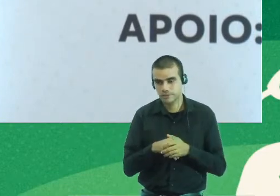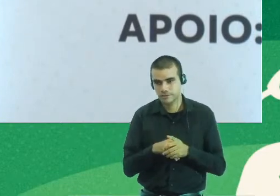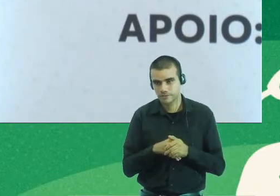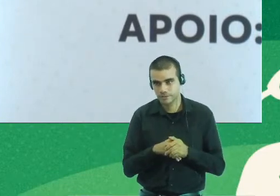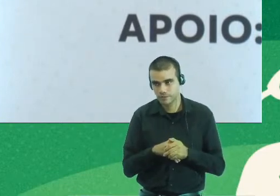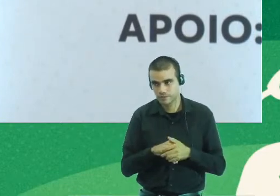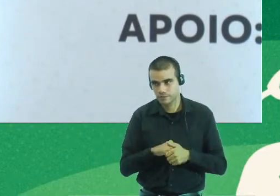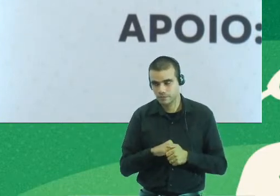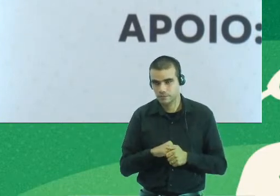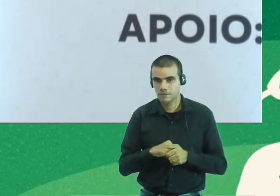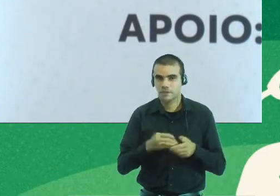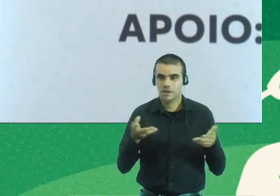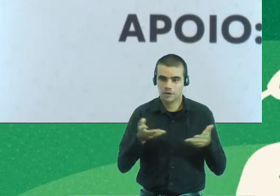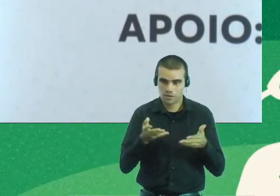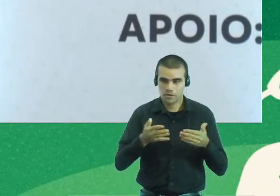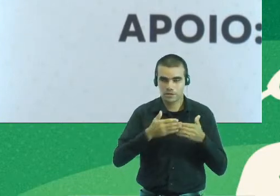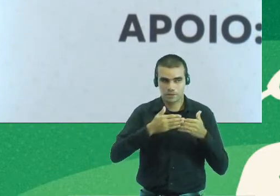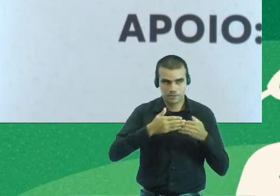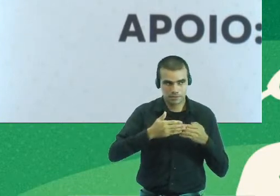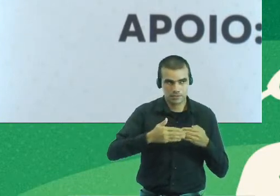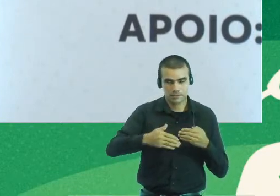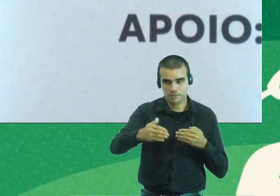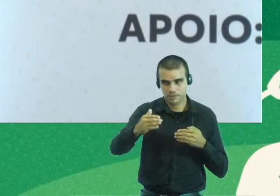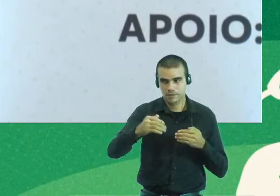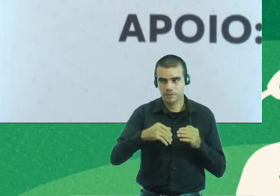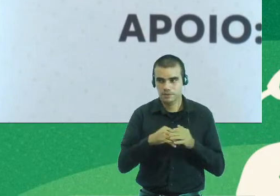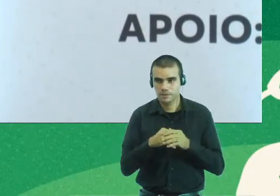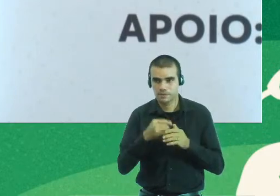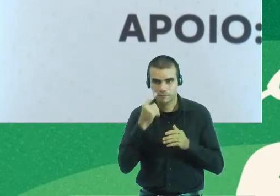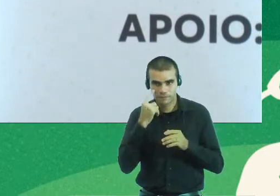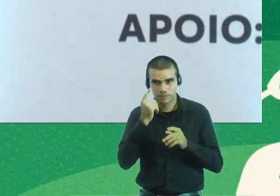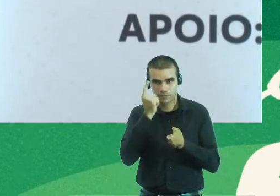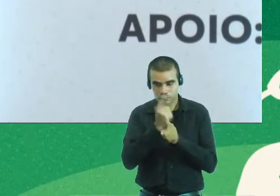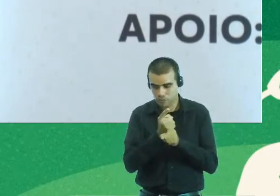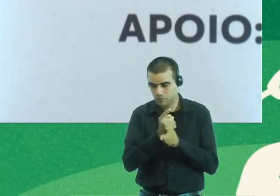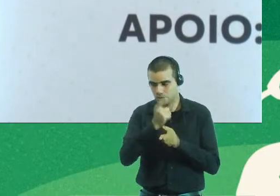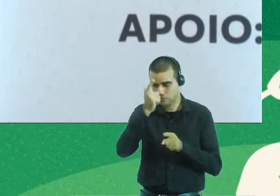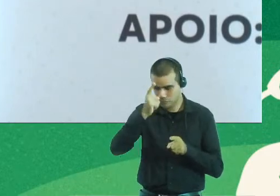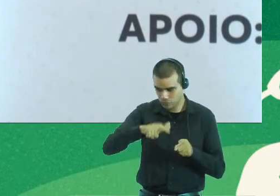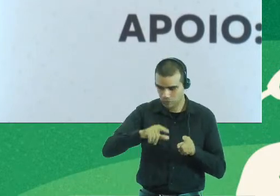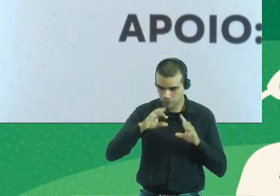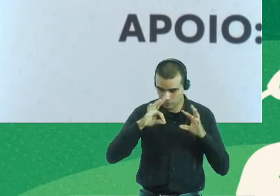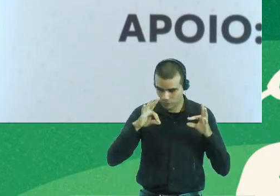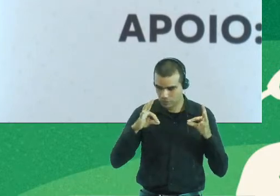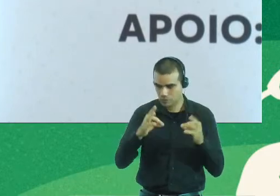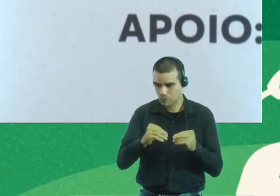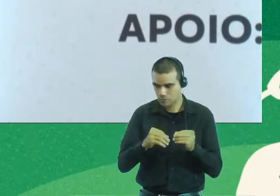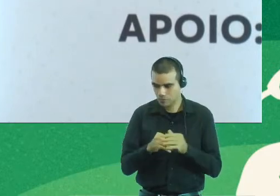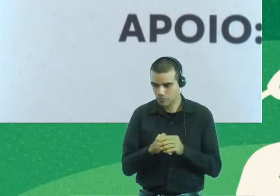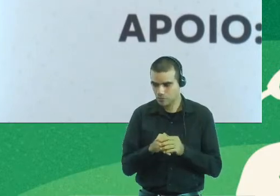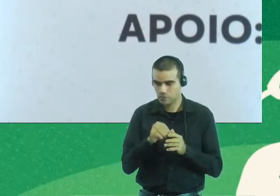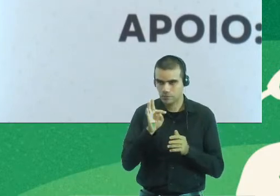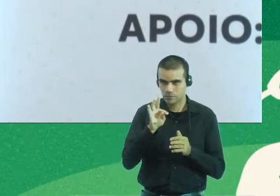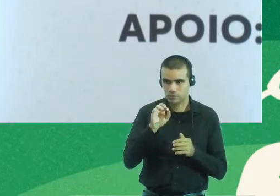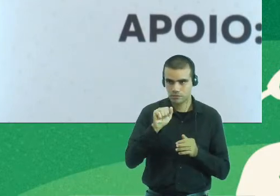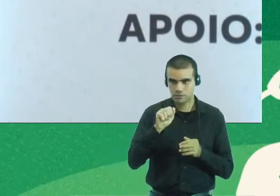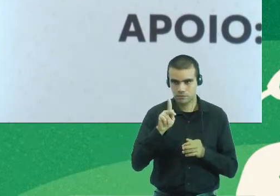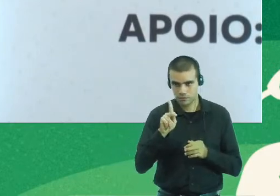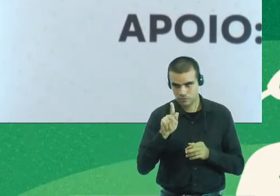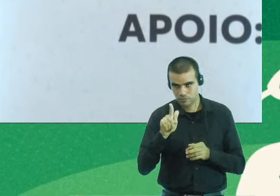these. So I'm going to find all again, all the TD tags that have these attributes.